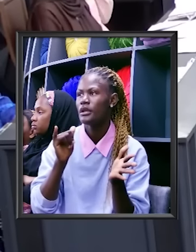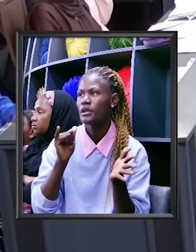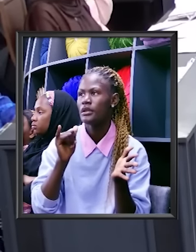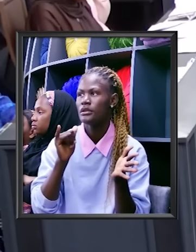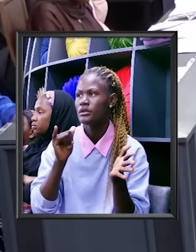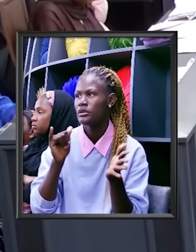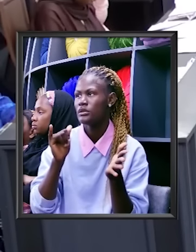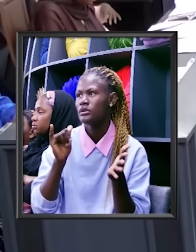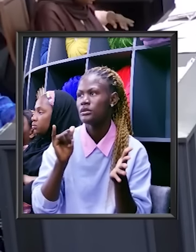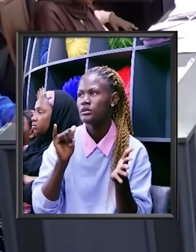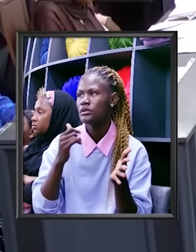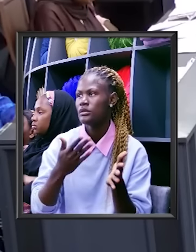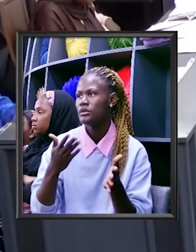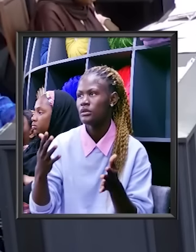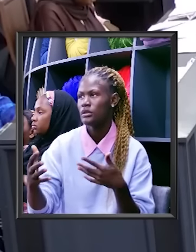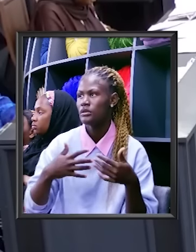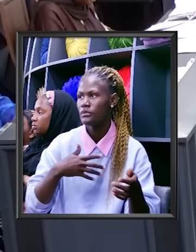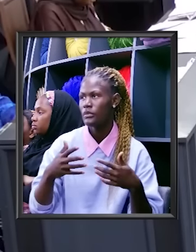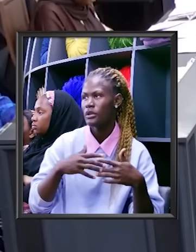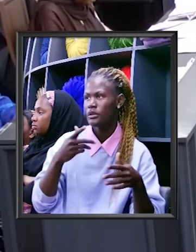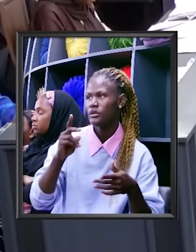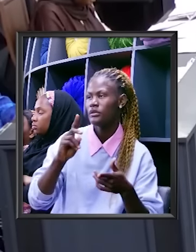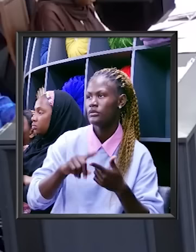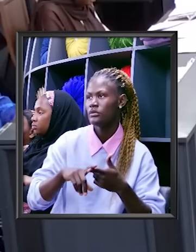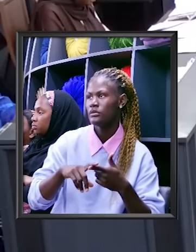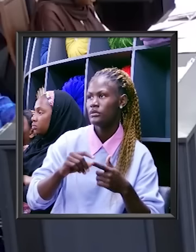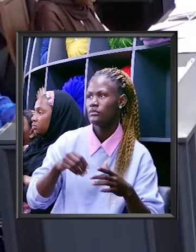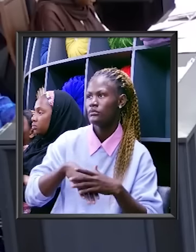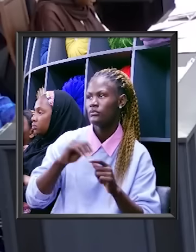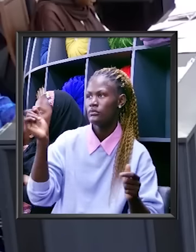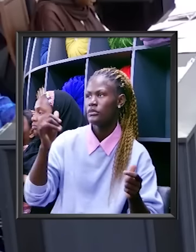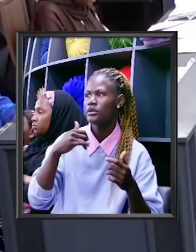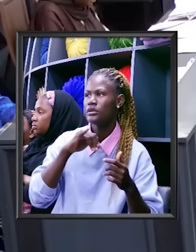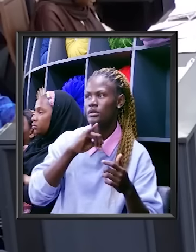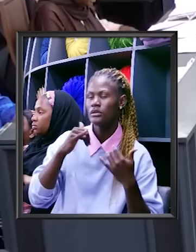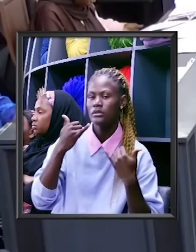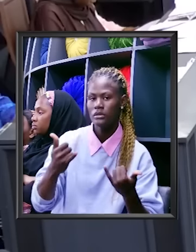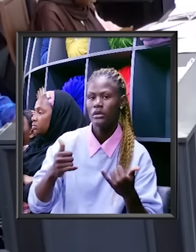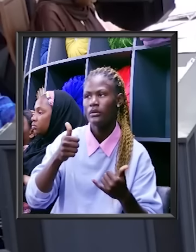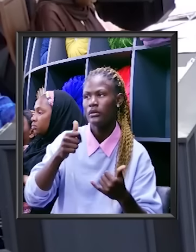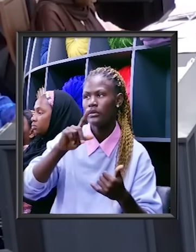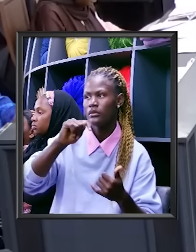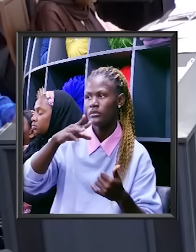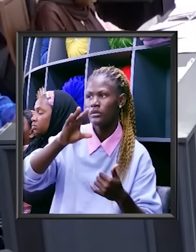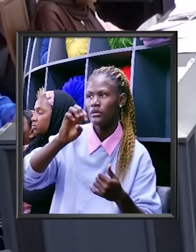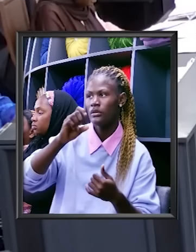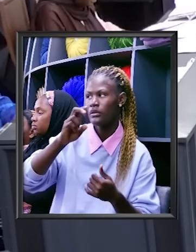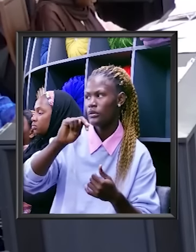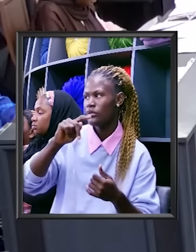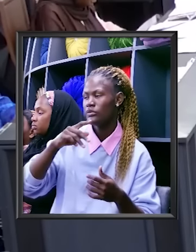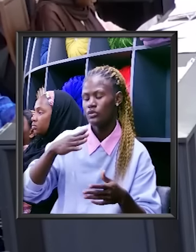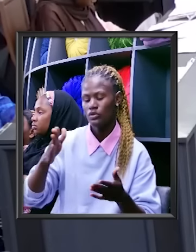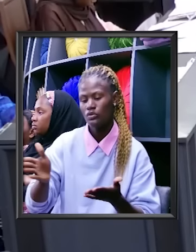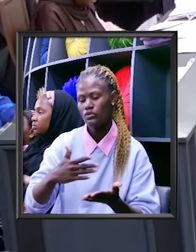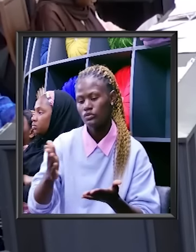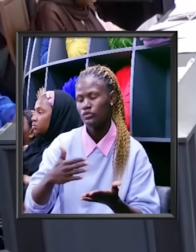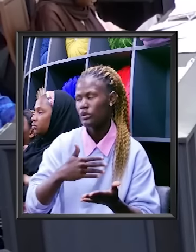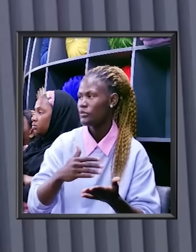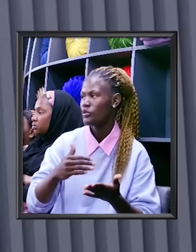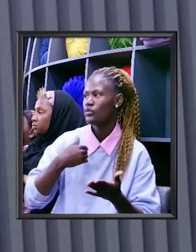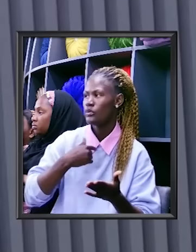this matter should also be escalated to them since it's far becoming a trend. So we shouldn't just sweep it under the carpet. I think we